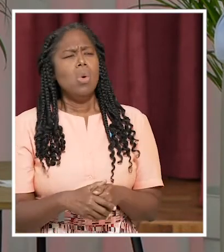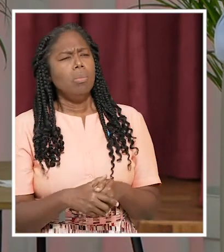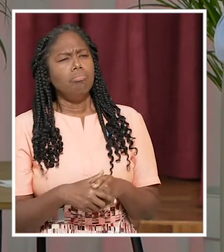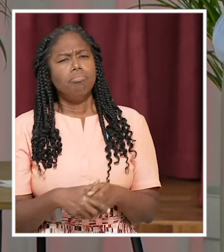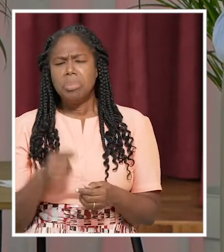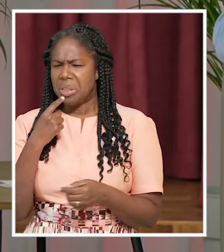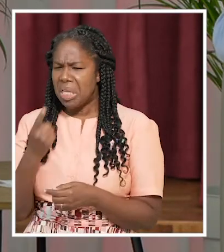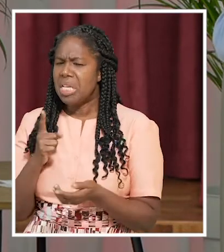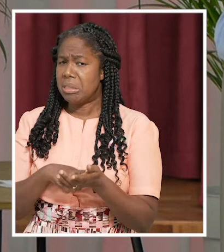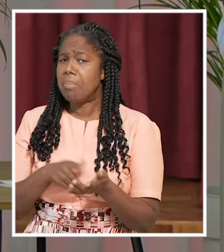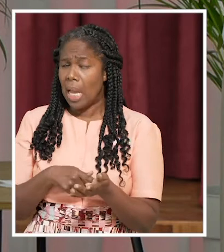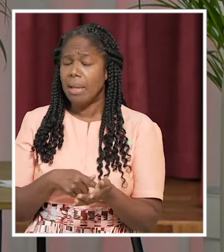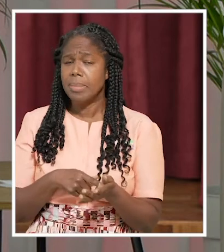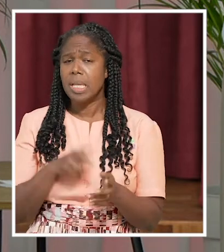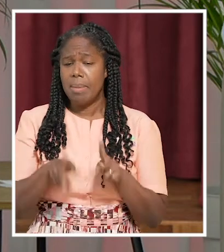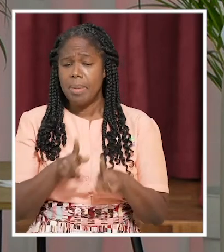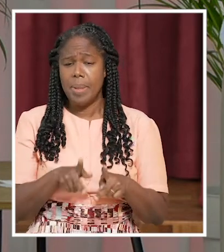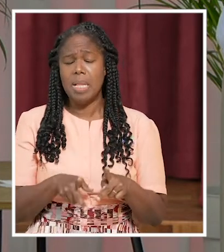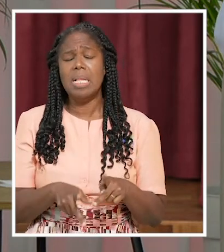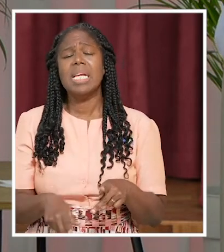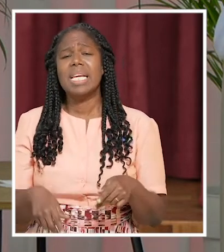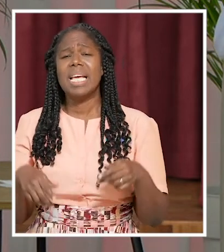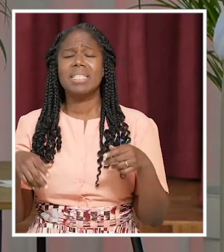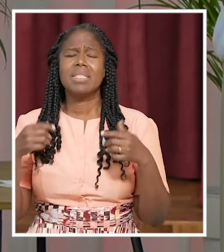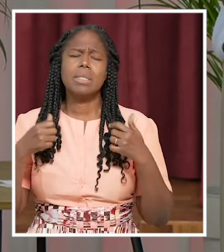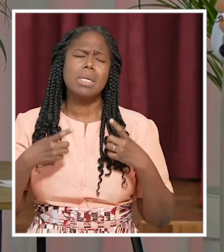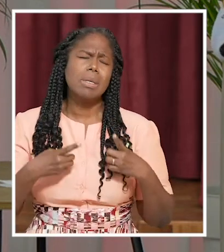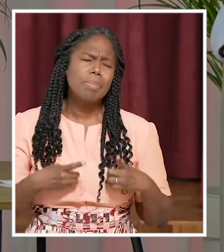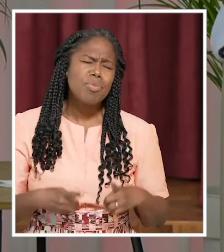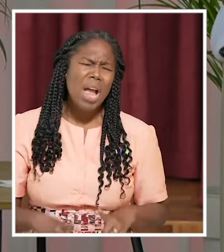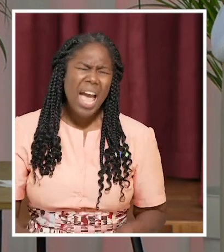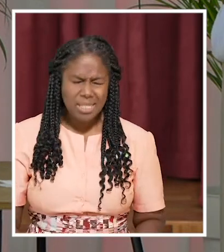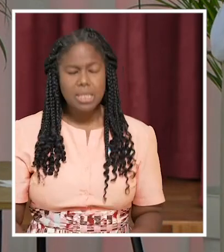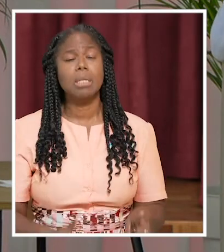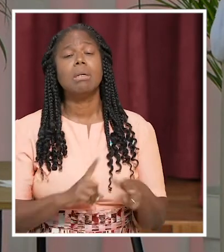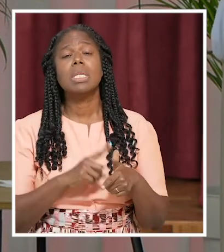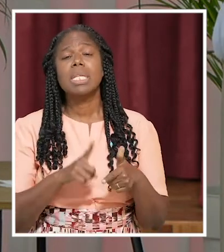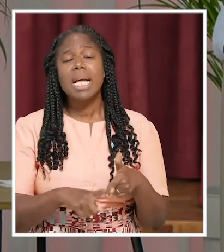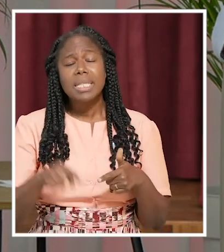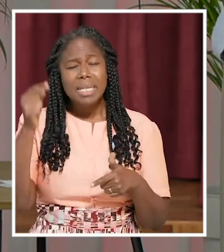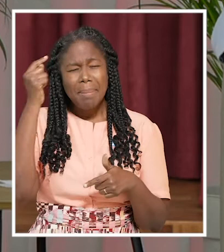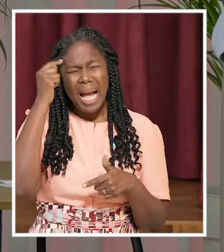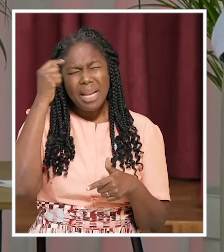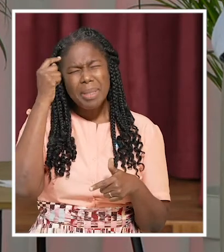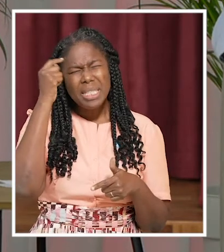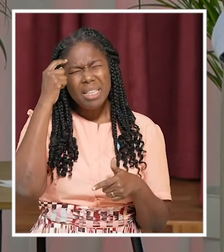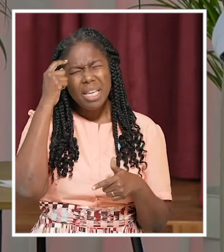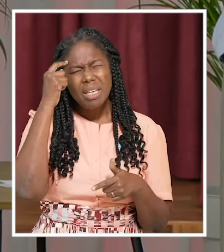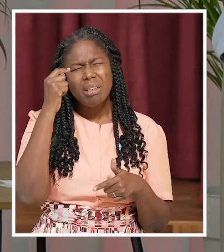lead to suicidal thoughts. Oh, yeah. So we have someone in the household, and they may be even bringing it up